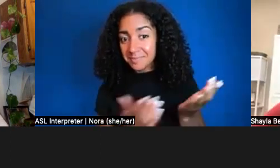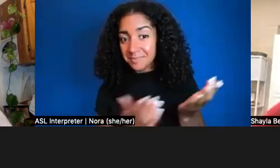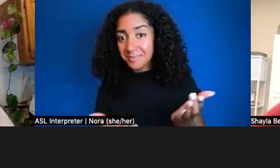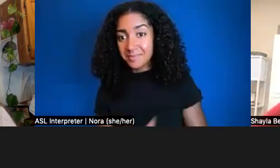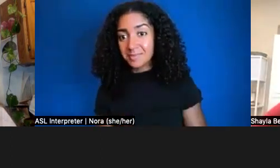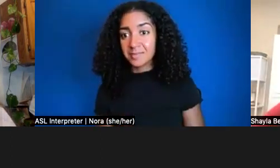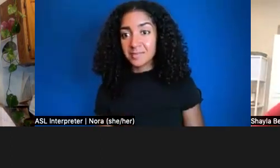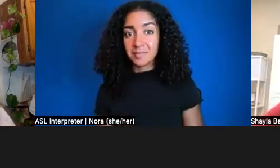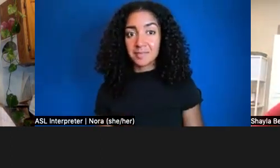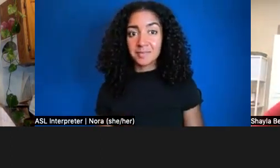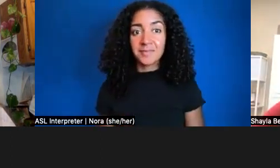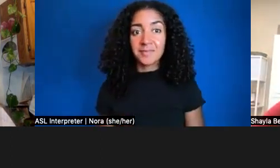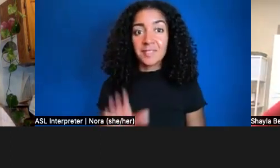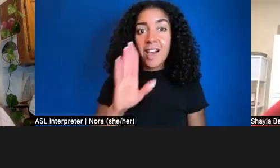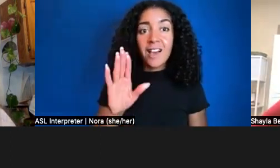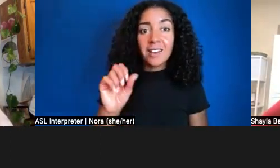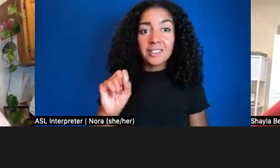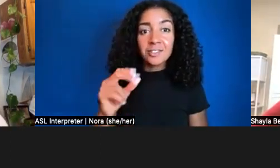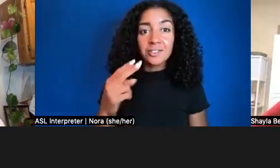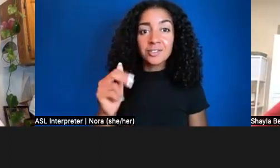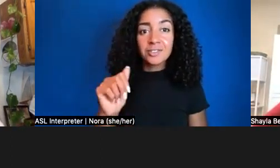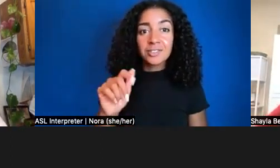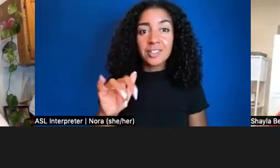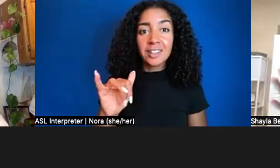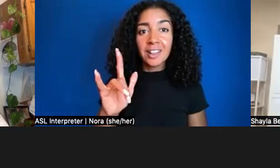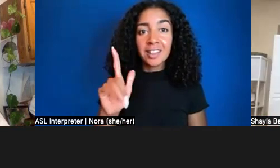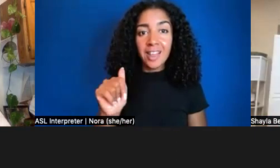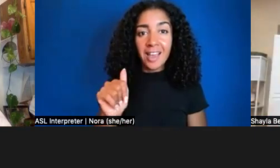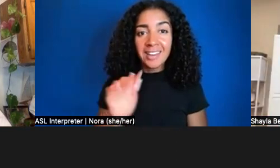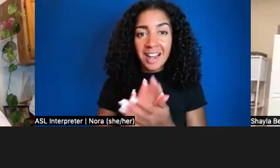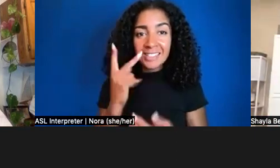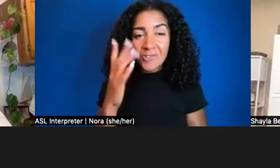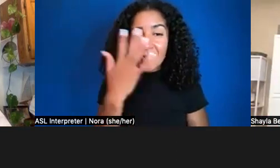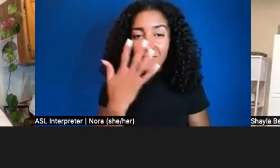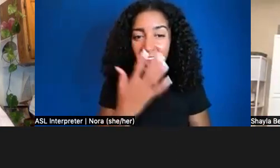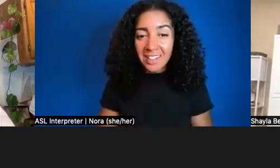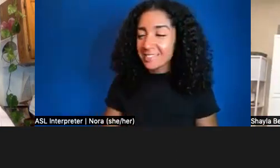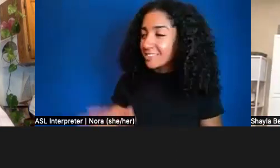Hi, Shayla. Nice to see your face. Hi.